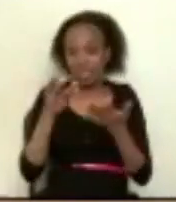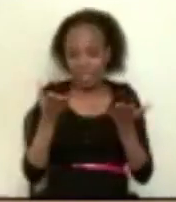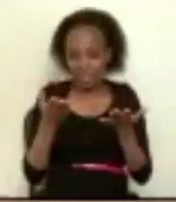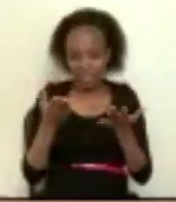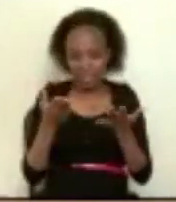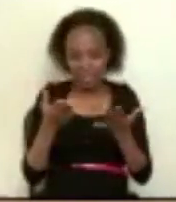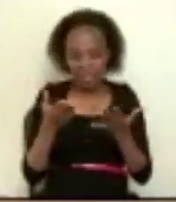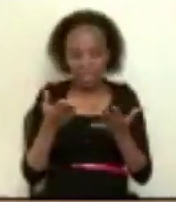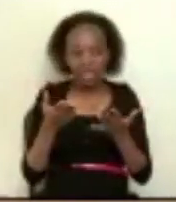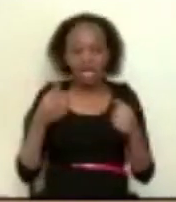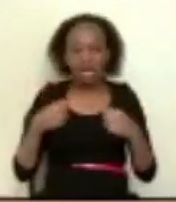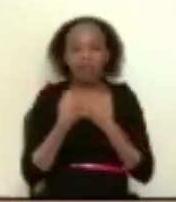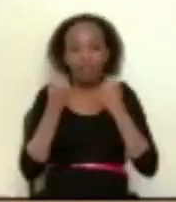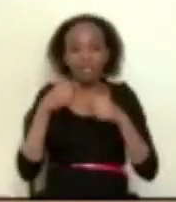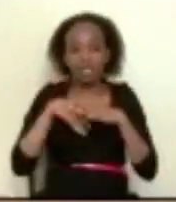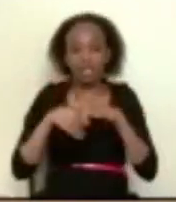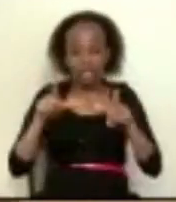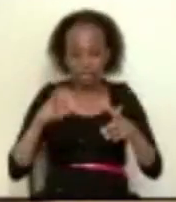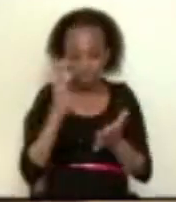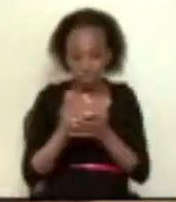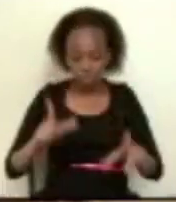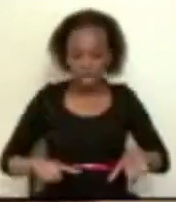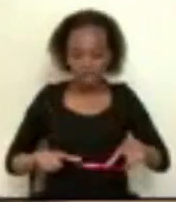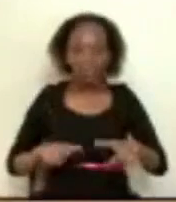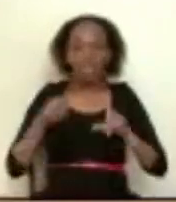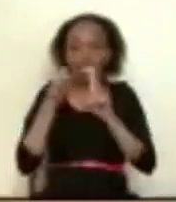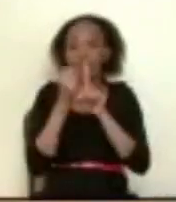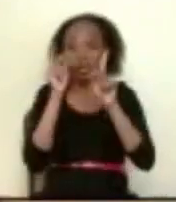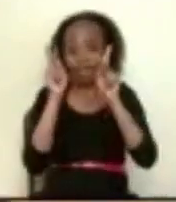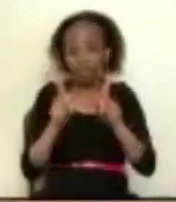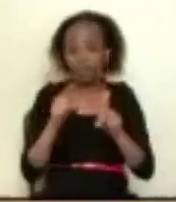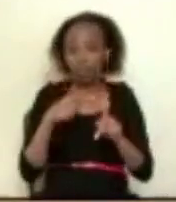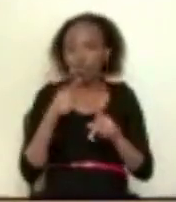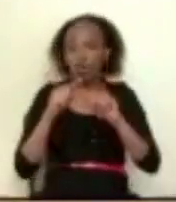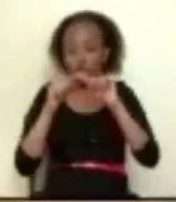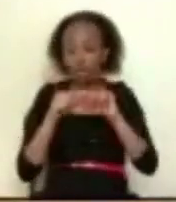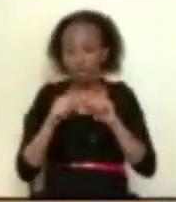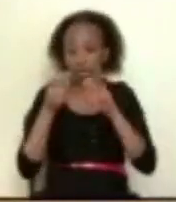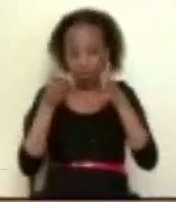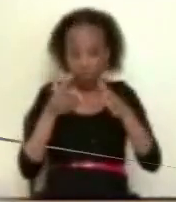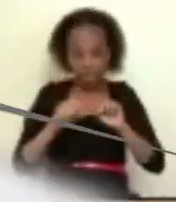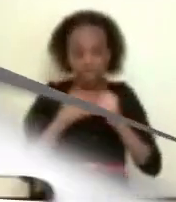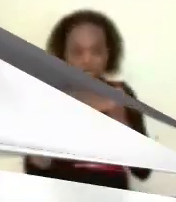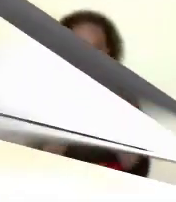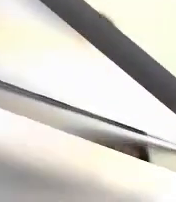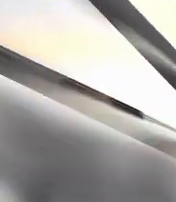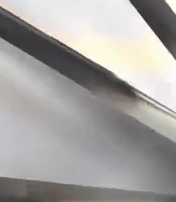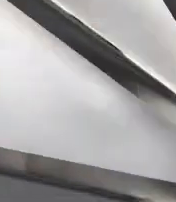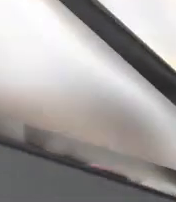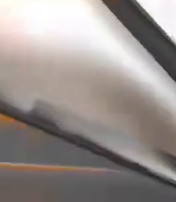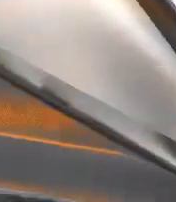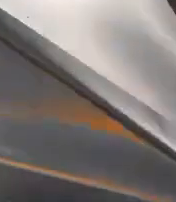in real life, impacting people that are dependent on these social programs.